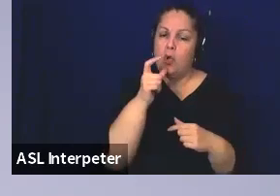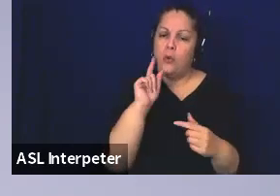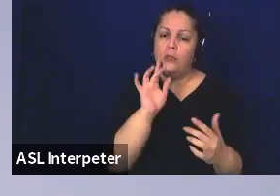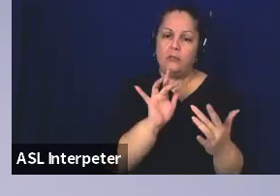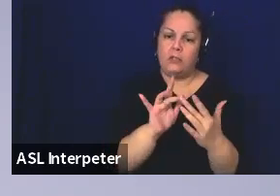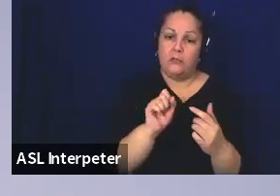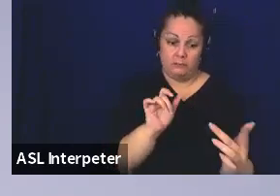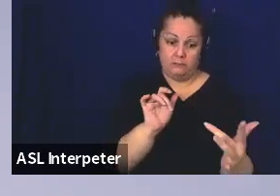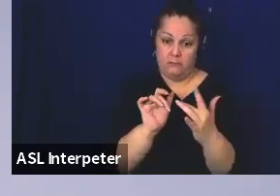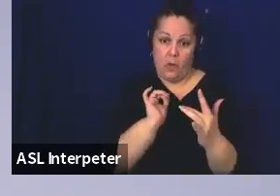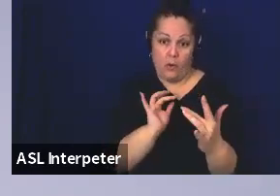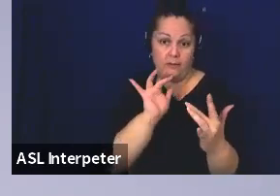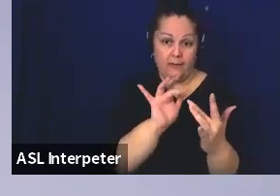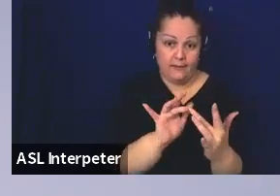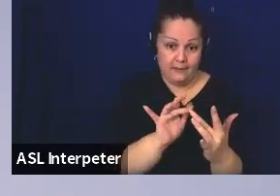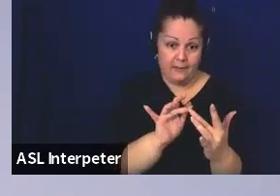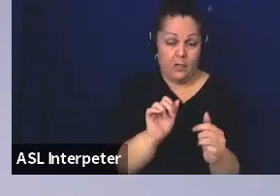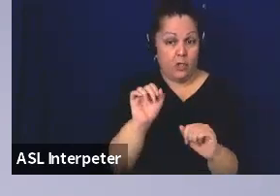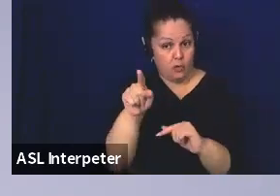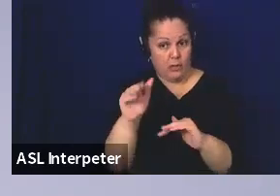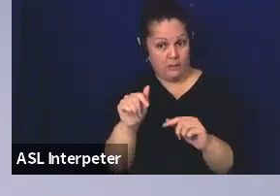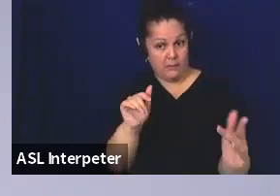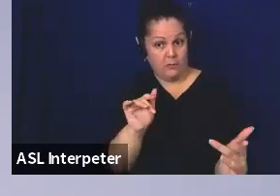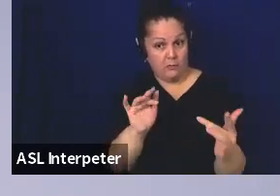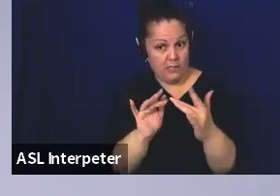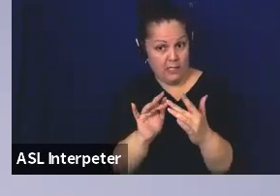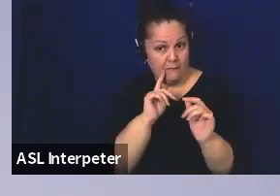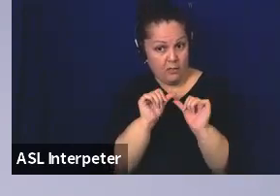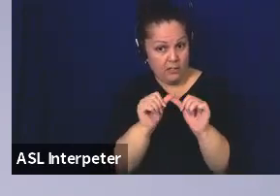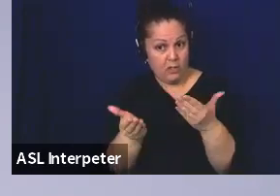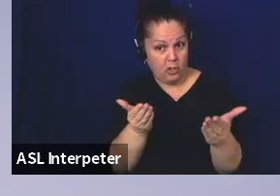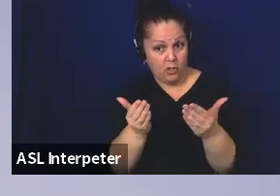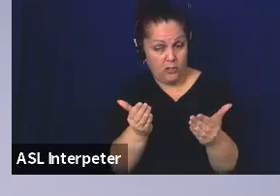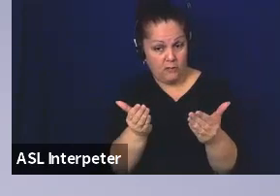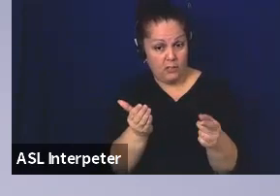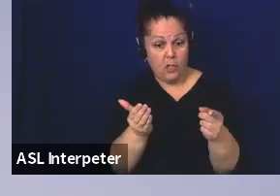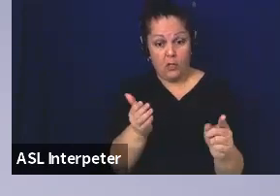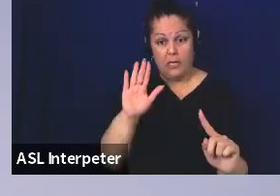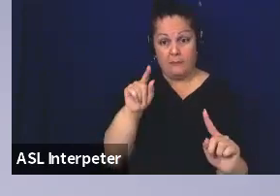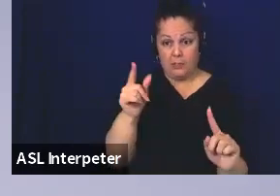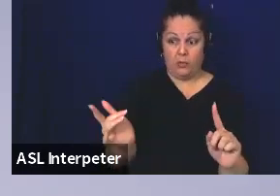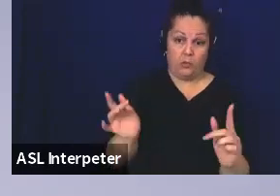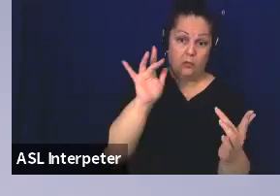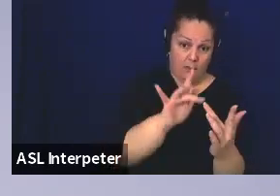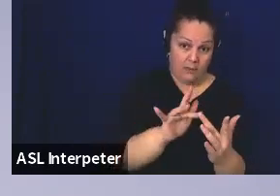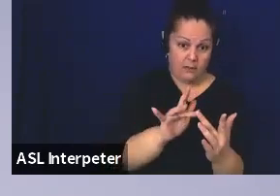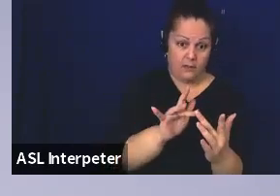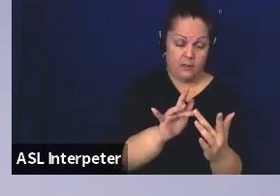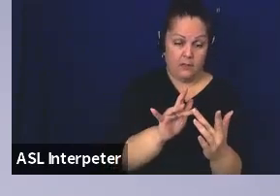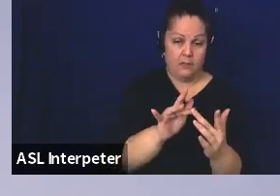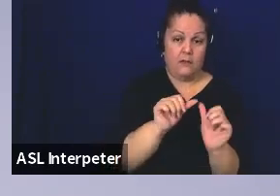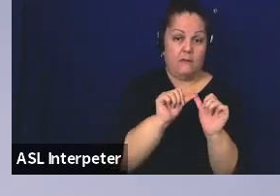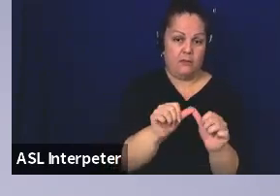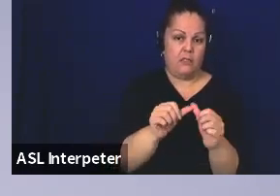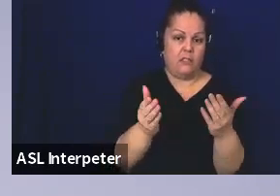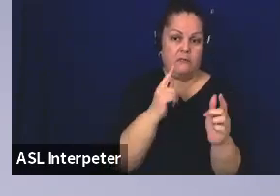out first? Do you expect them to reach out to you for continued services, or are they expecting for you to meet